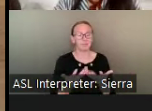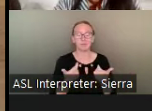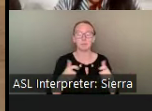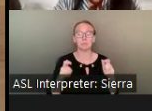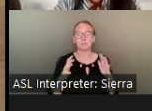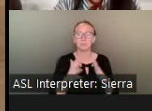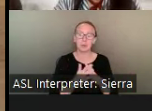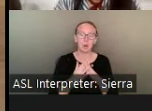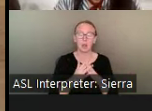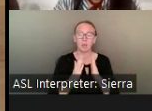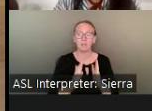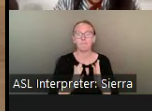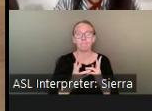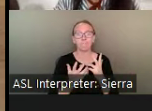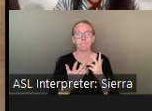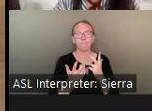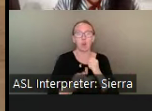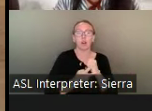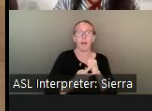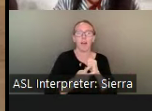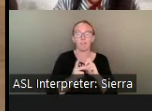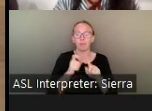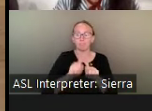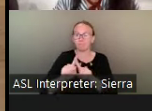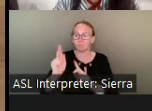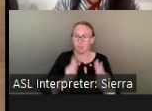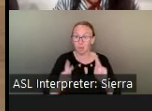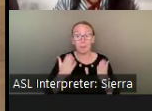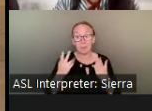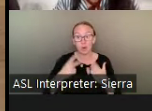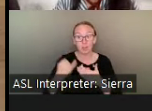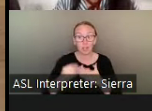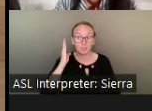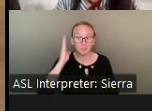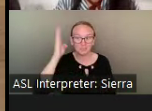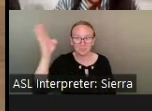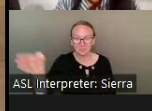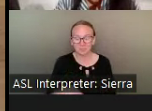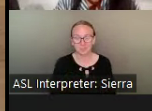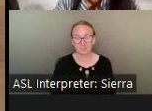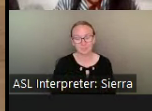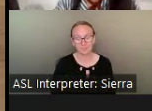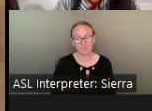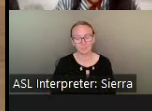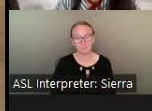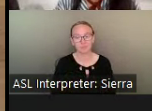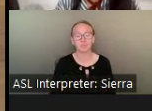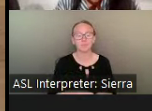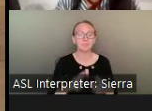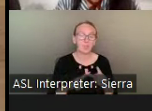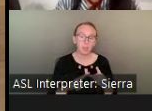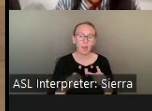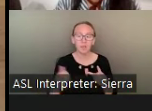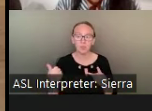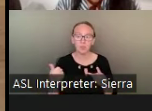folk archives. So that might be a project down the road. Another thing is the